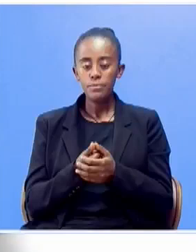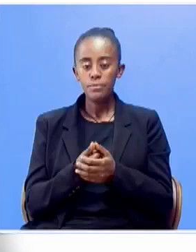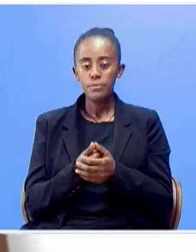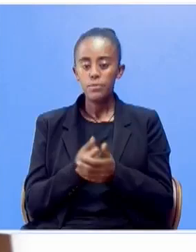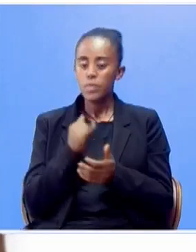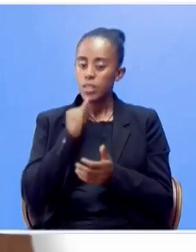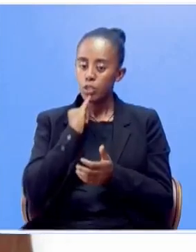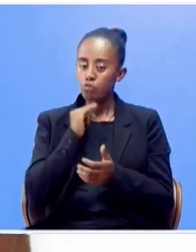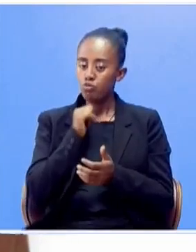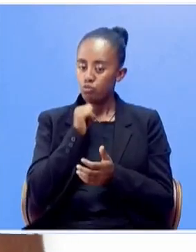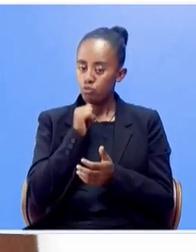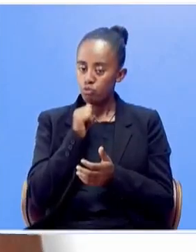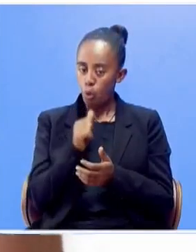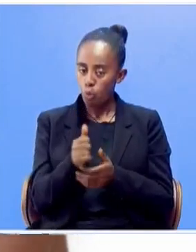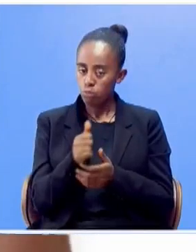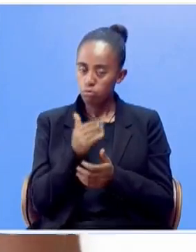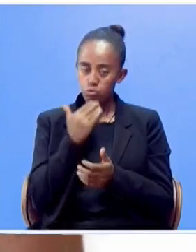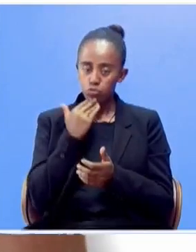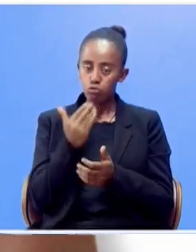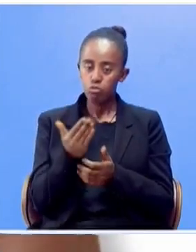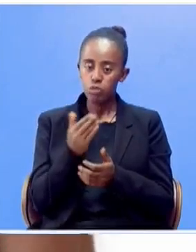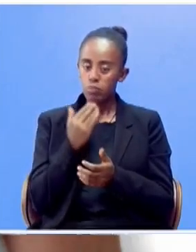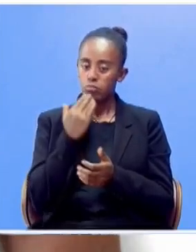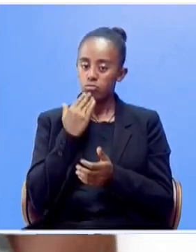is not good.